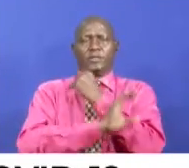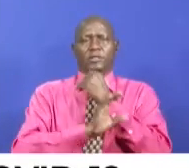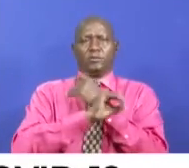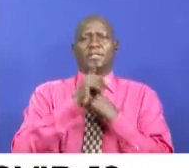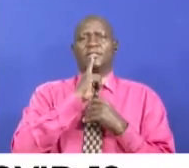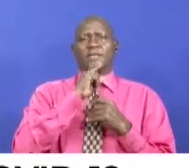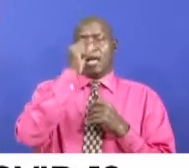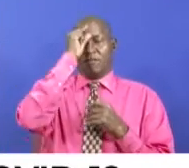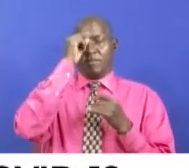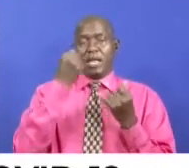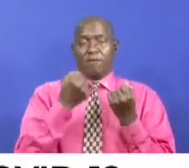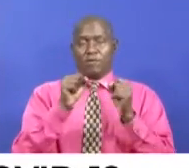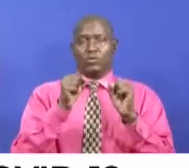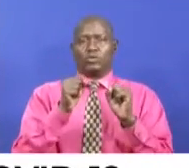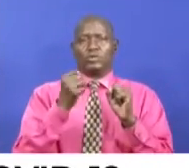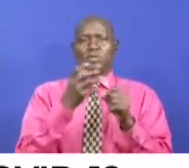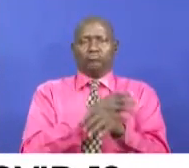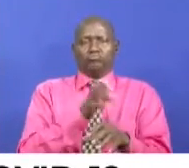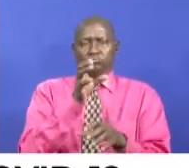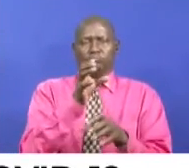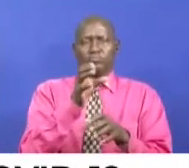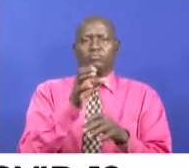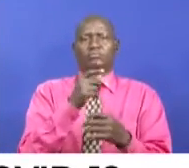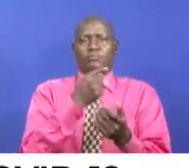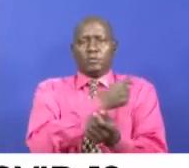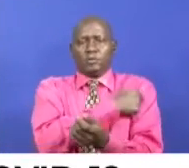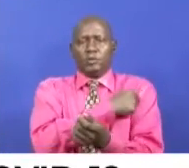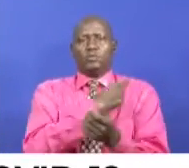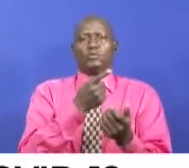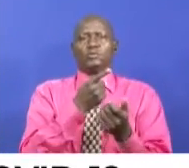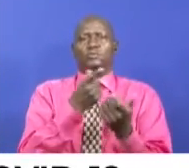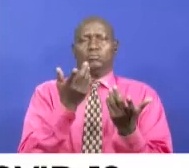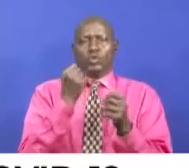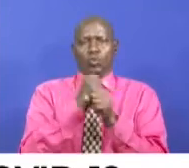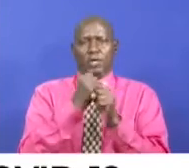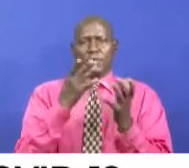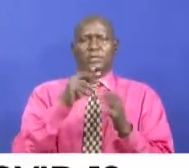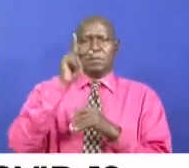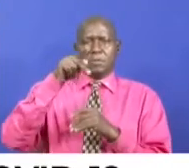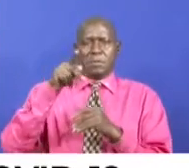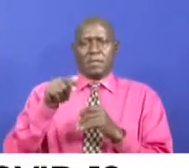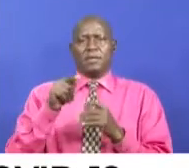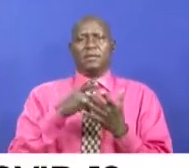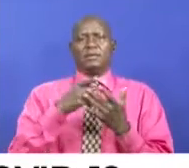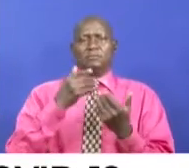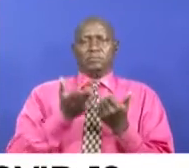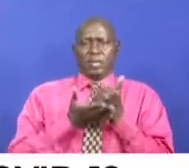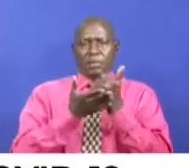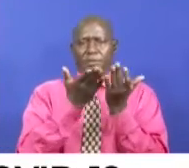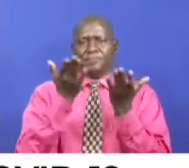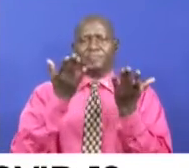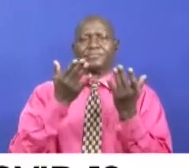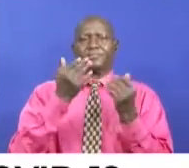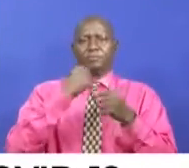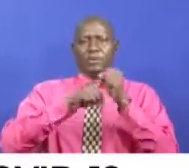government's efforts to equip medical professionals with personal protective equipment, PPE, so as to enable them perform their duties without